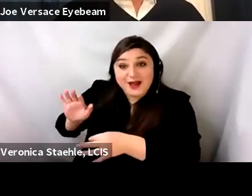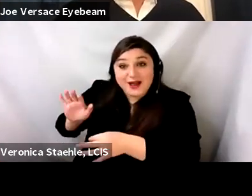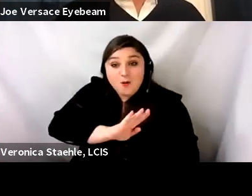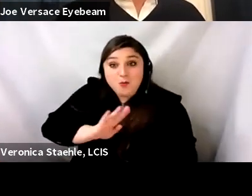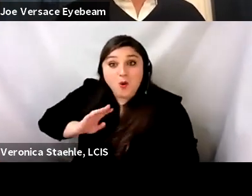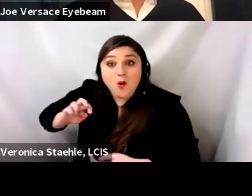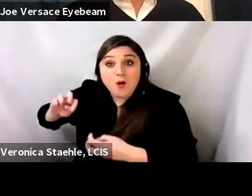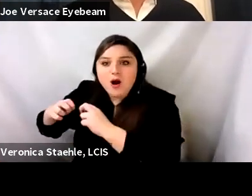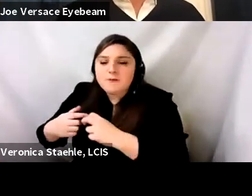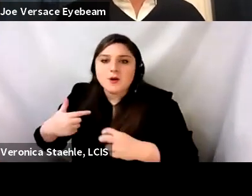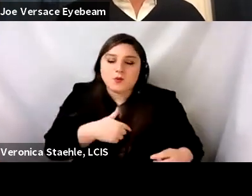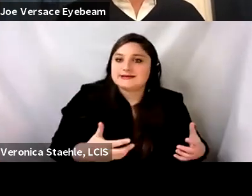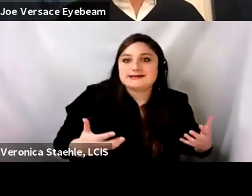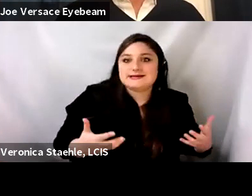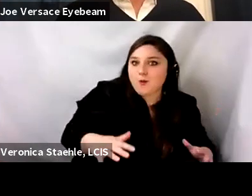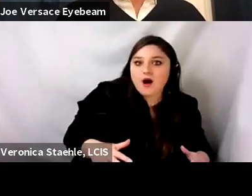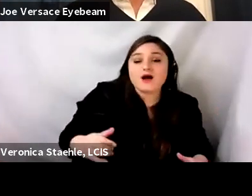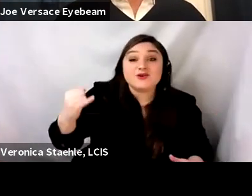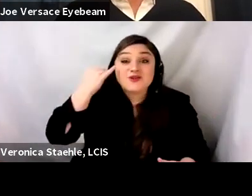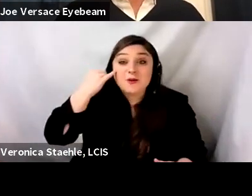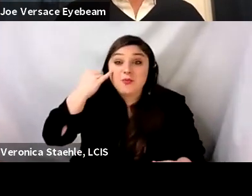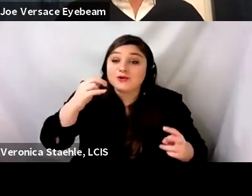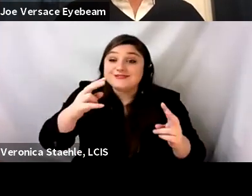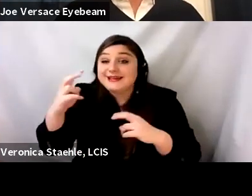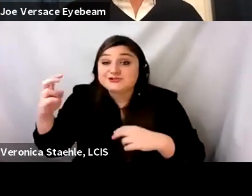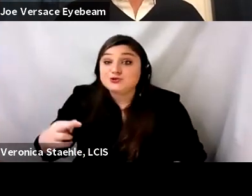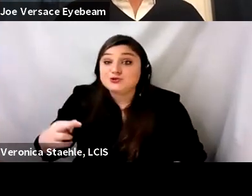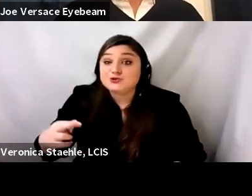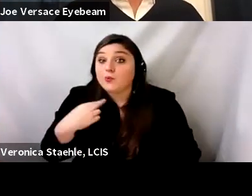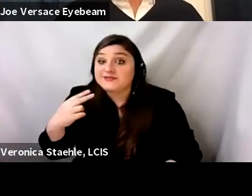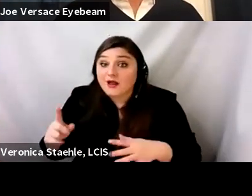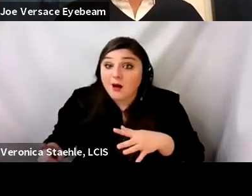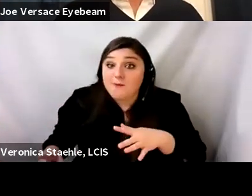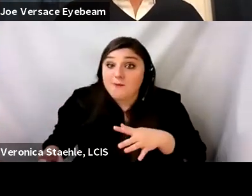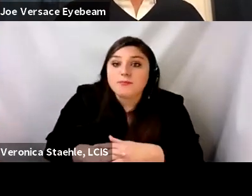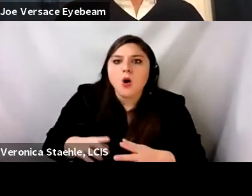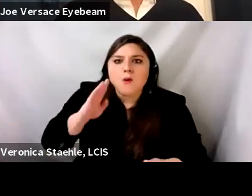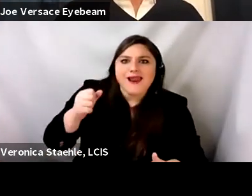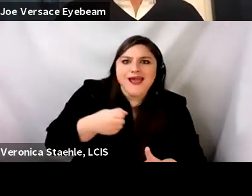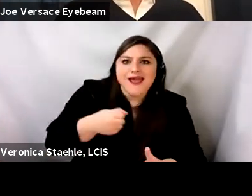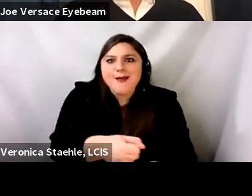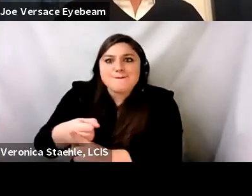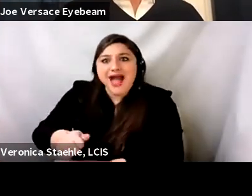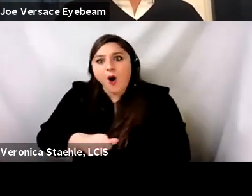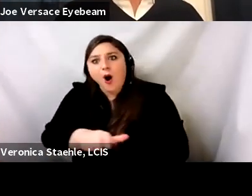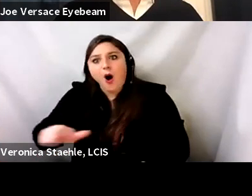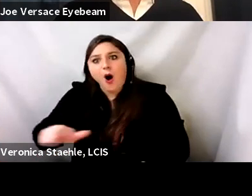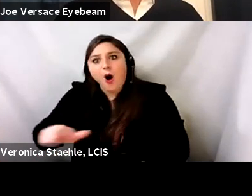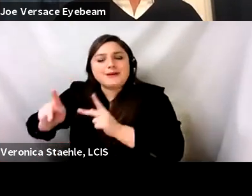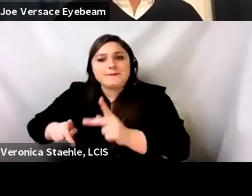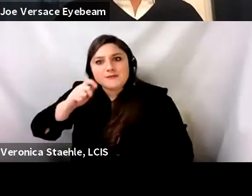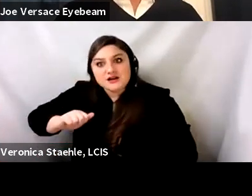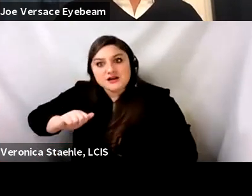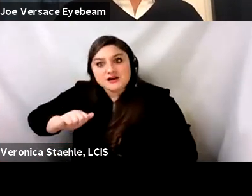some issue or some risk comes along that affects 100% of the board members because we're all, you know, in the not-for-profit or